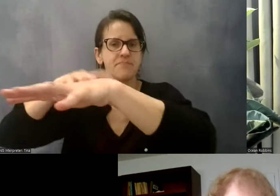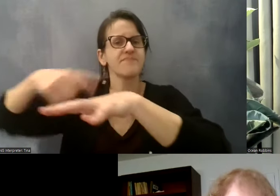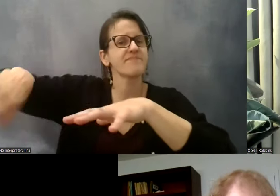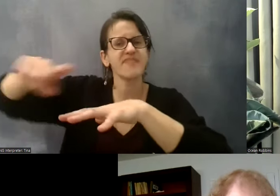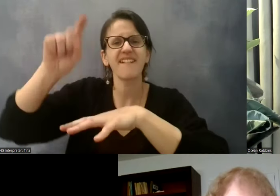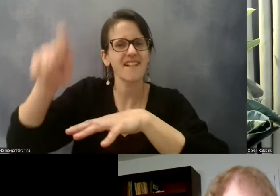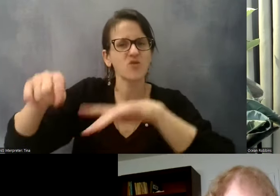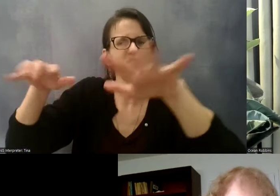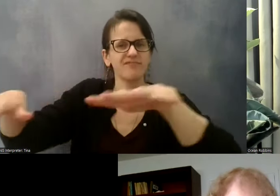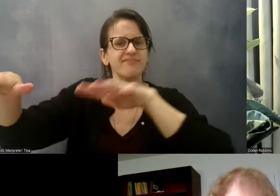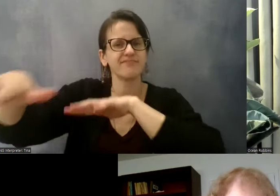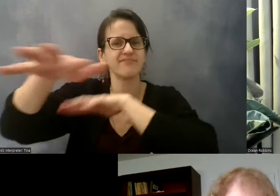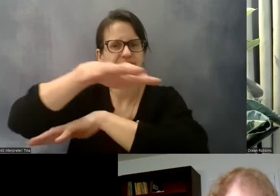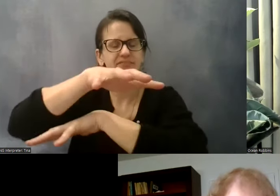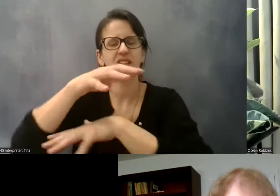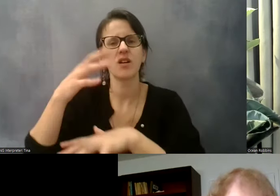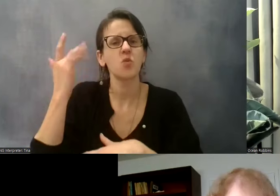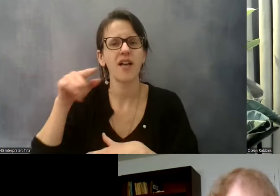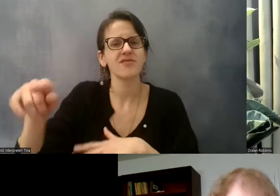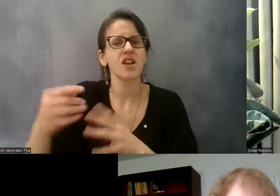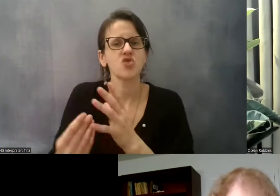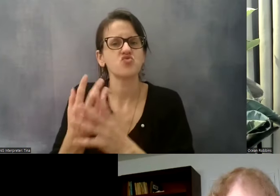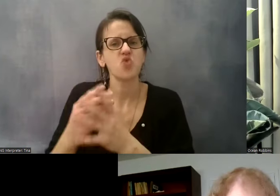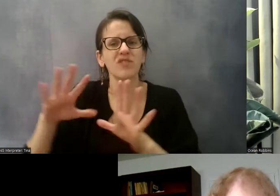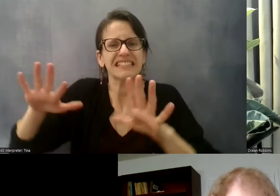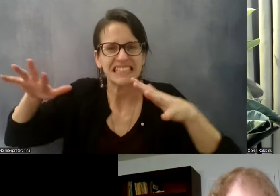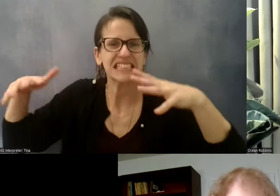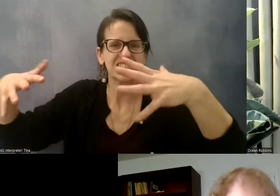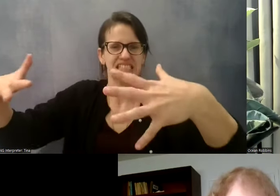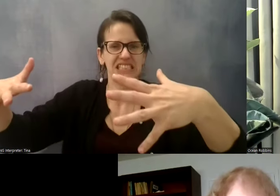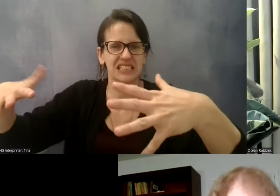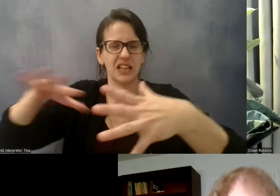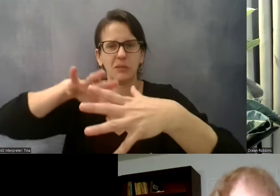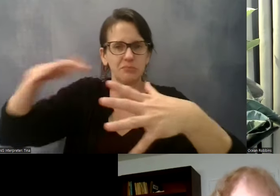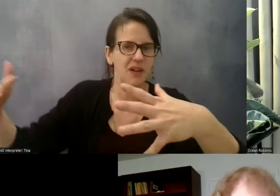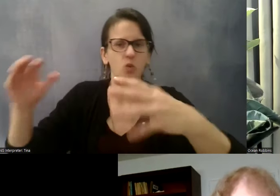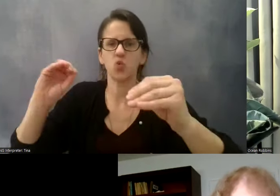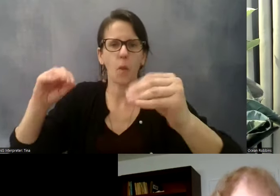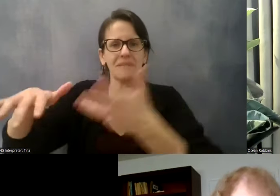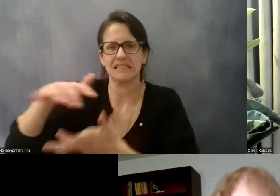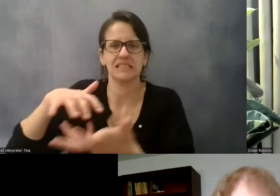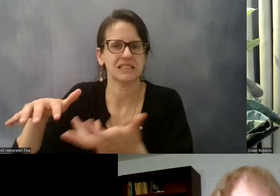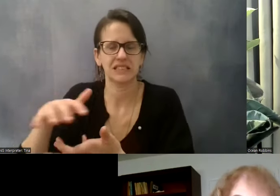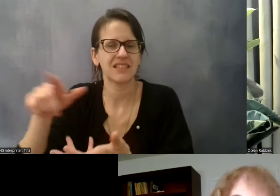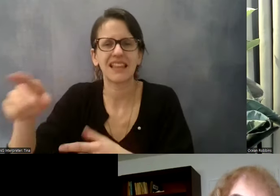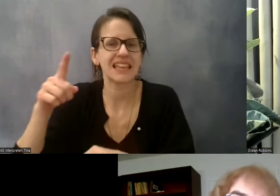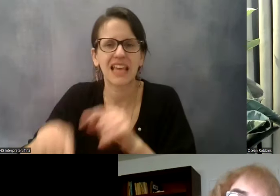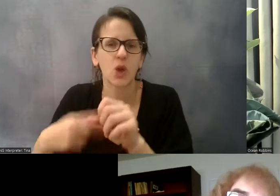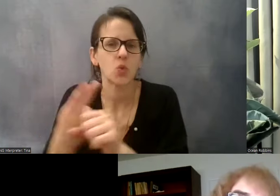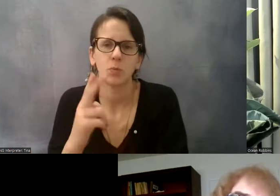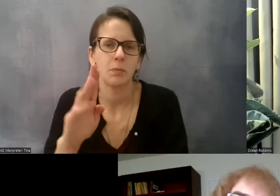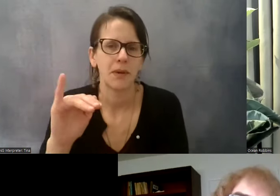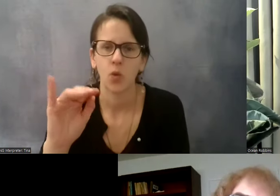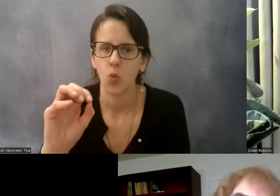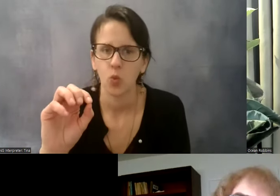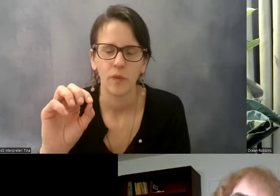they have to grow things in quantity without interruption. In other words, they can't use the biodiversity.